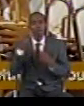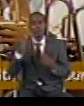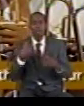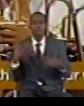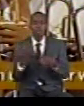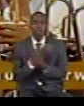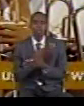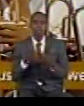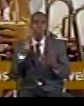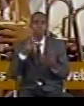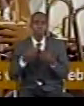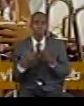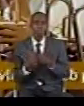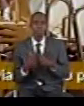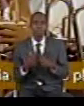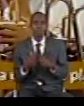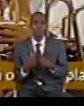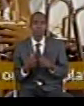her situation is okay now.